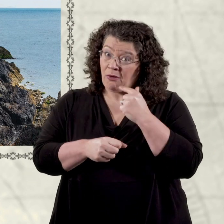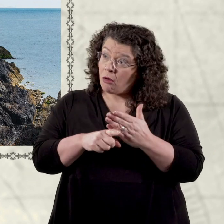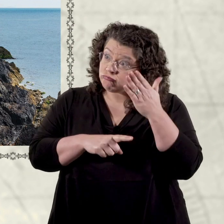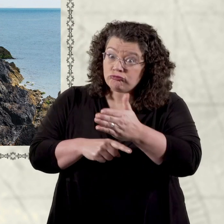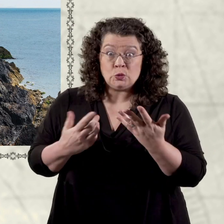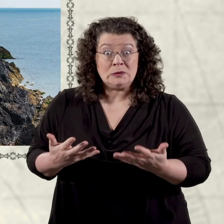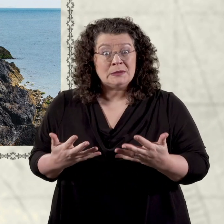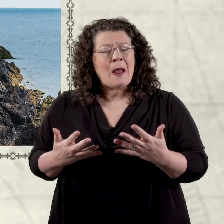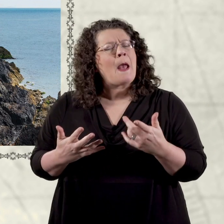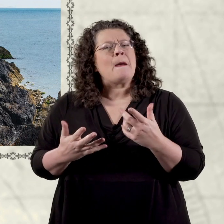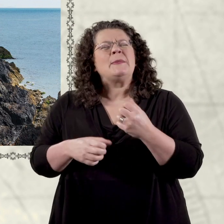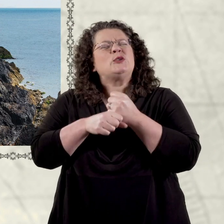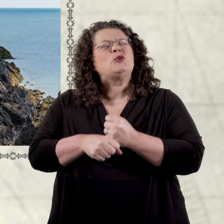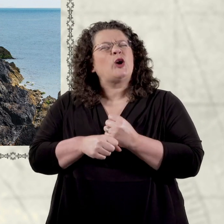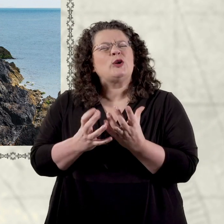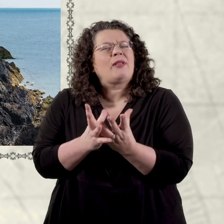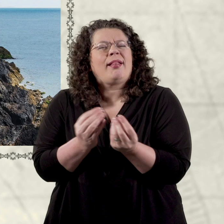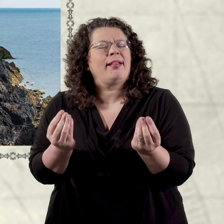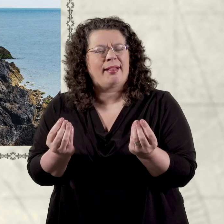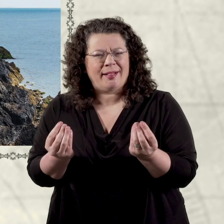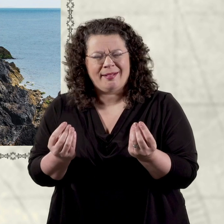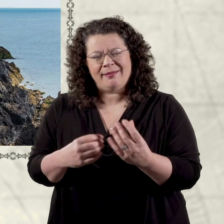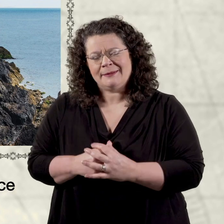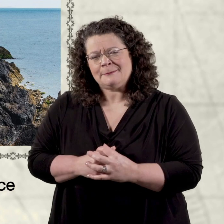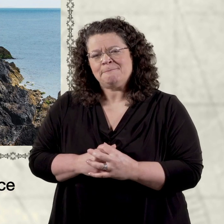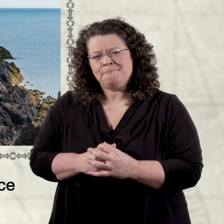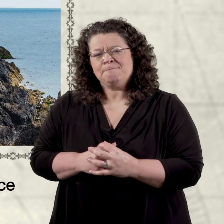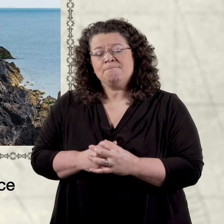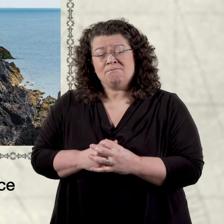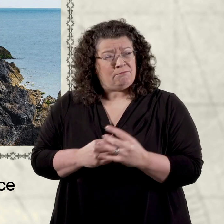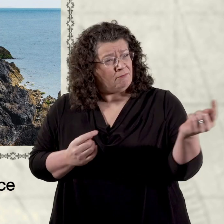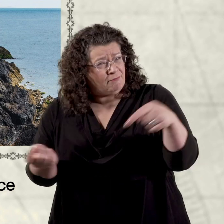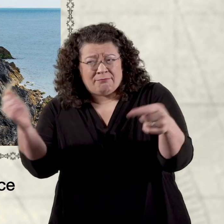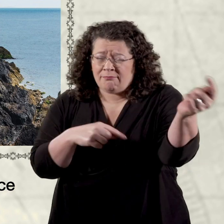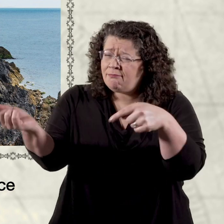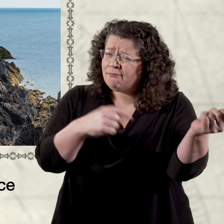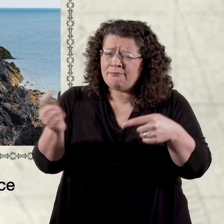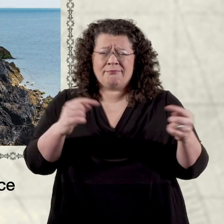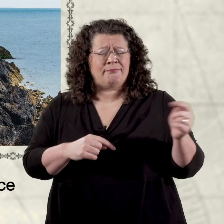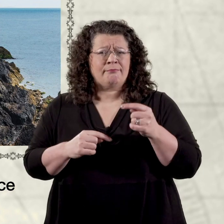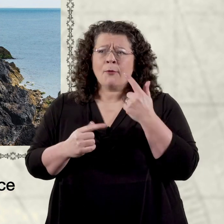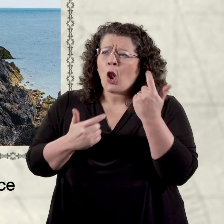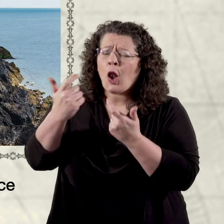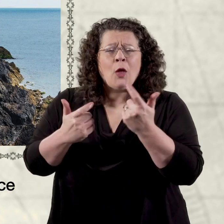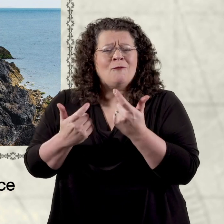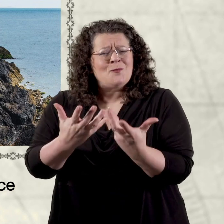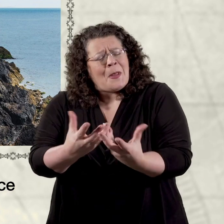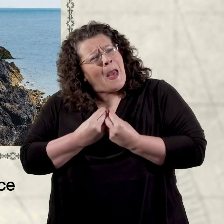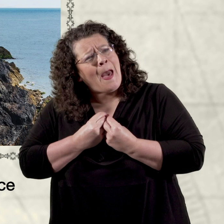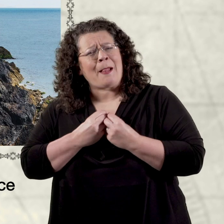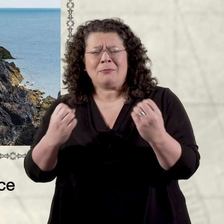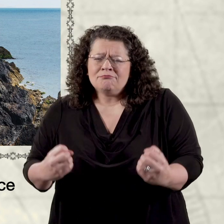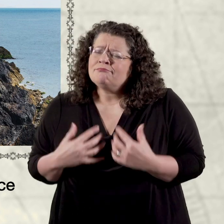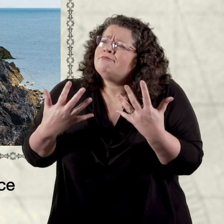today, but there isn't much of the church left. And they came from afar, seeking guidance